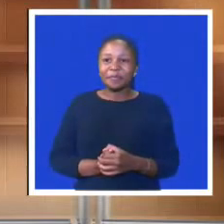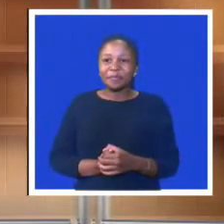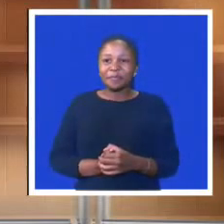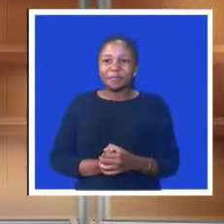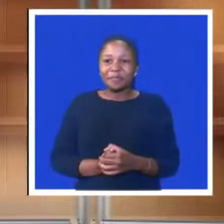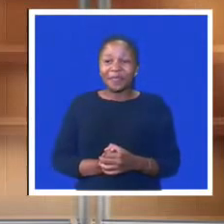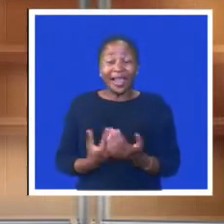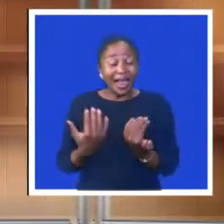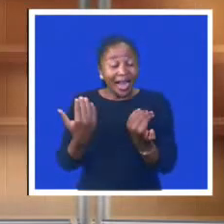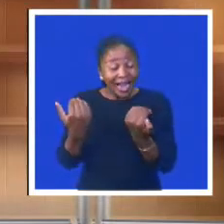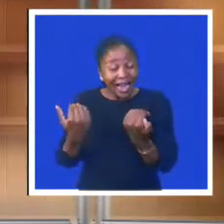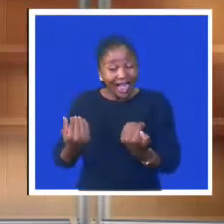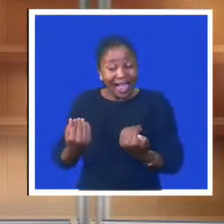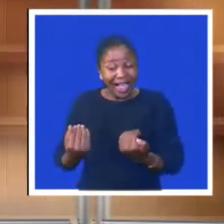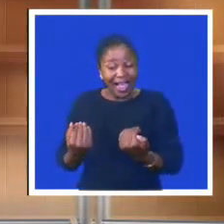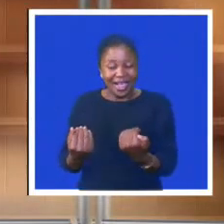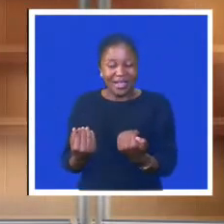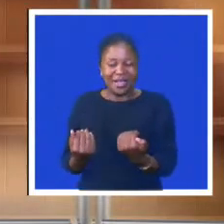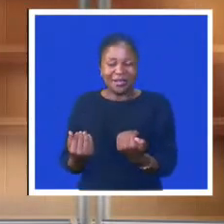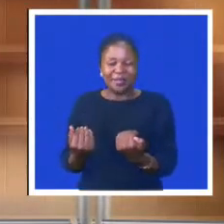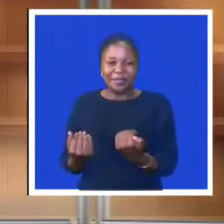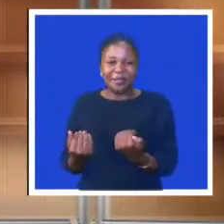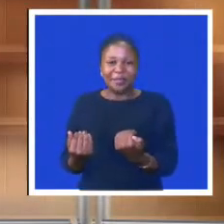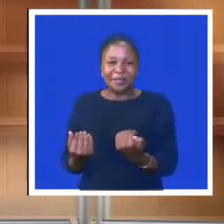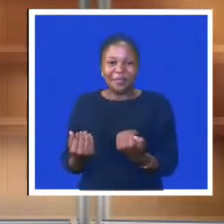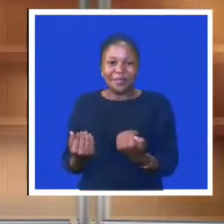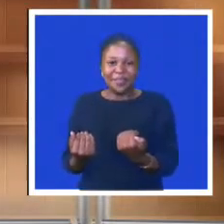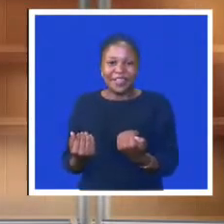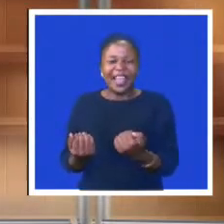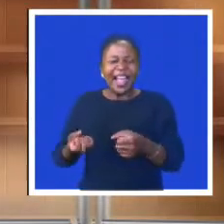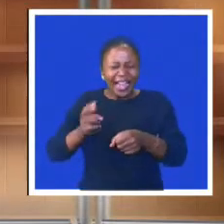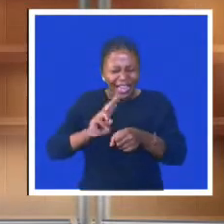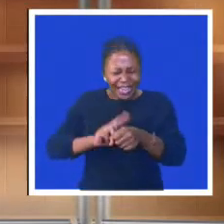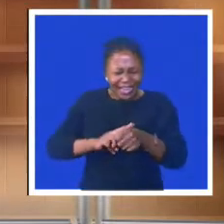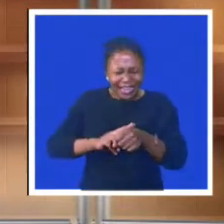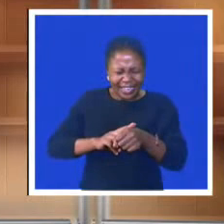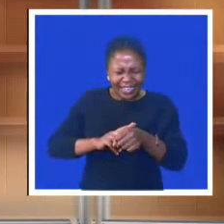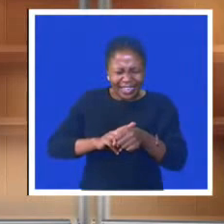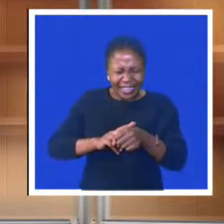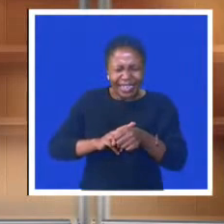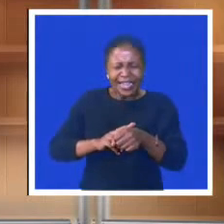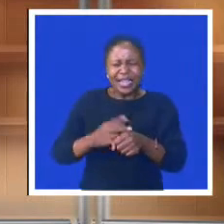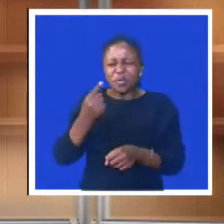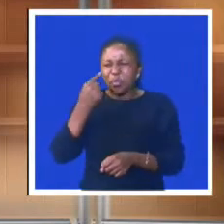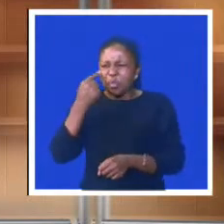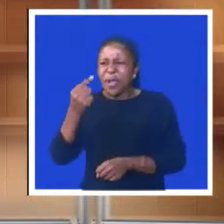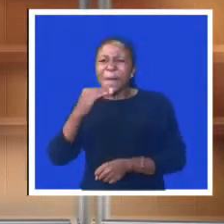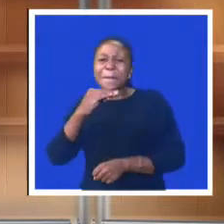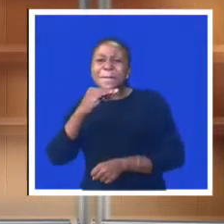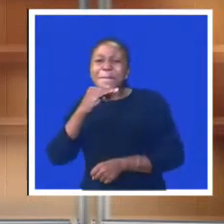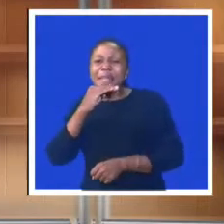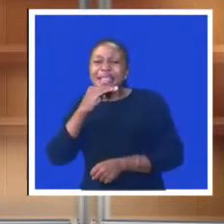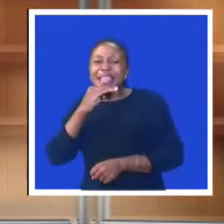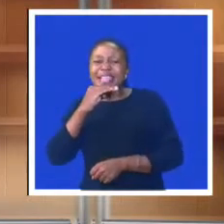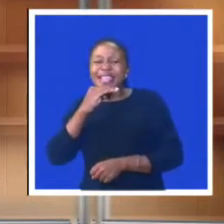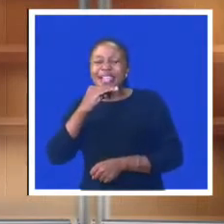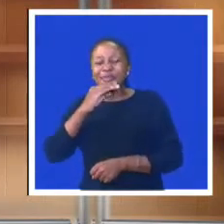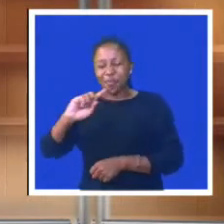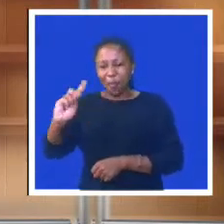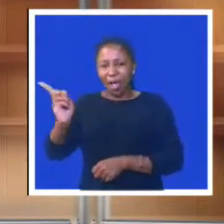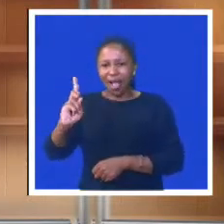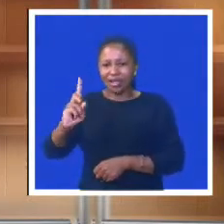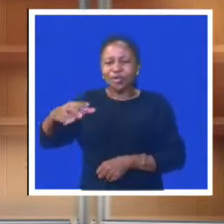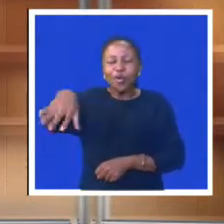we need to try and find or state the meanings of these